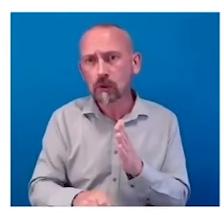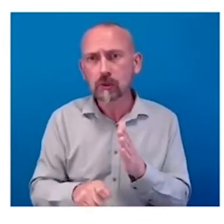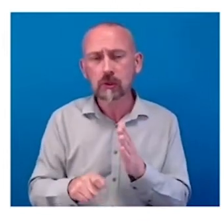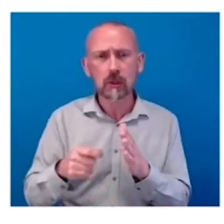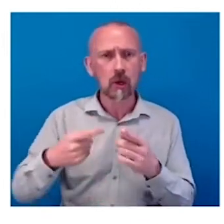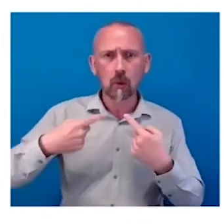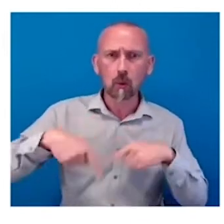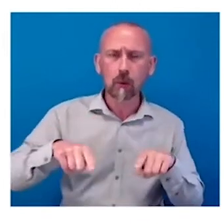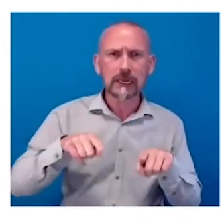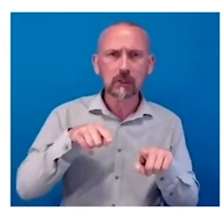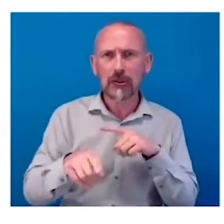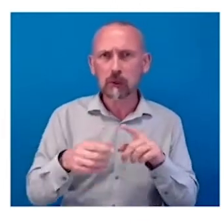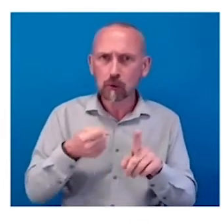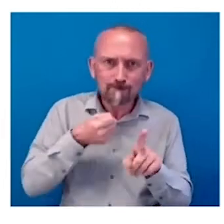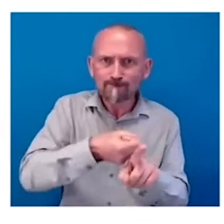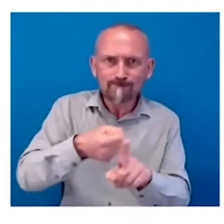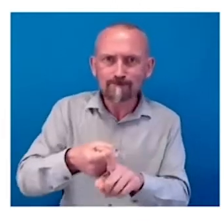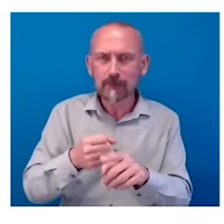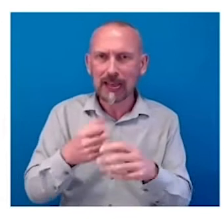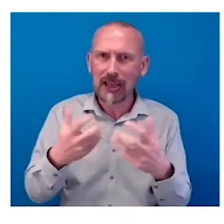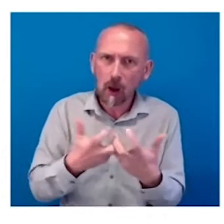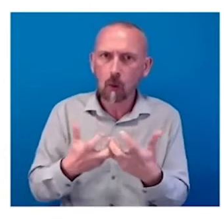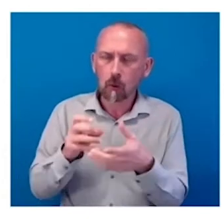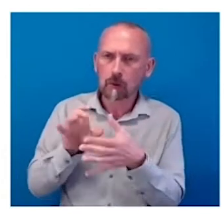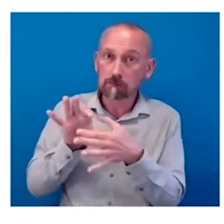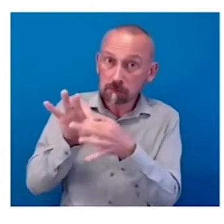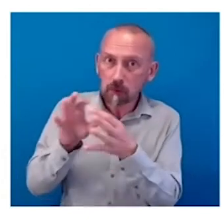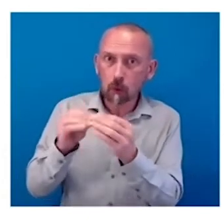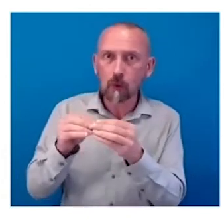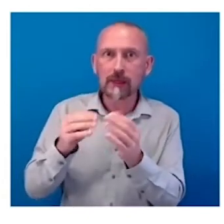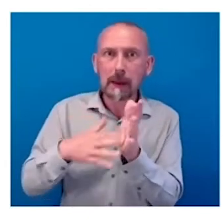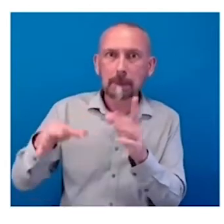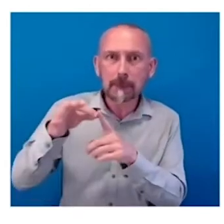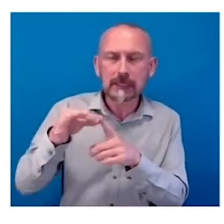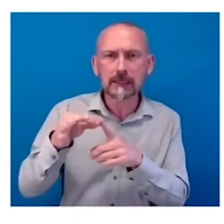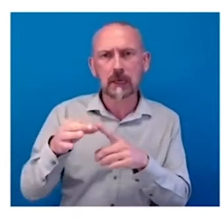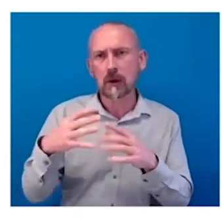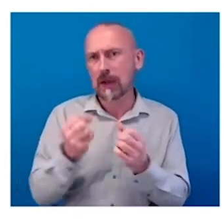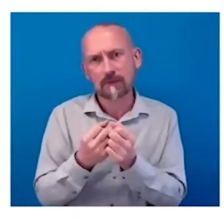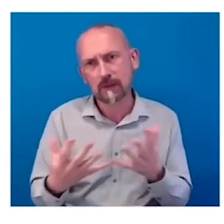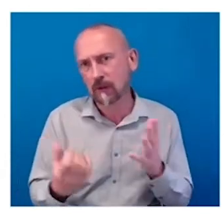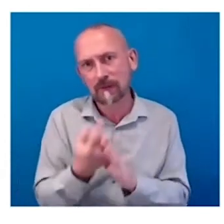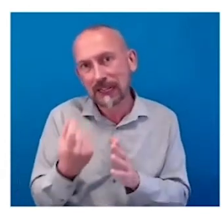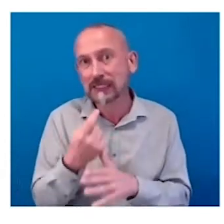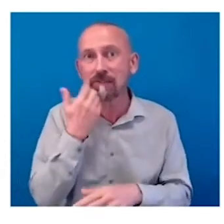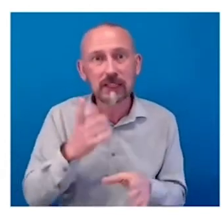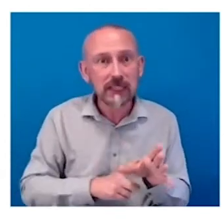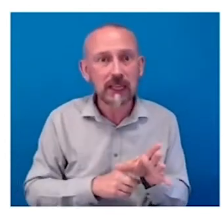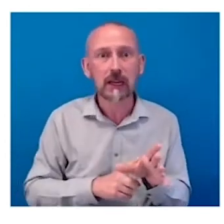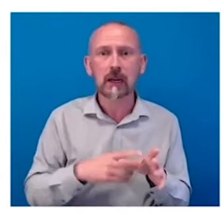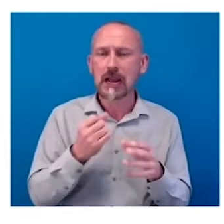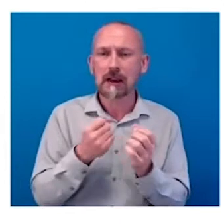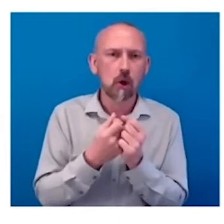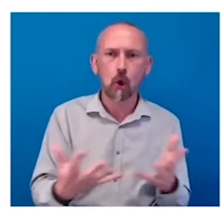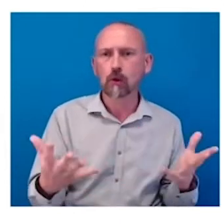achieve impact by working with parliamentarians. We host over 100 events each year. We are supported by a broad range of